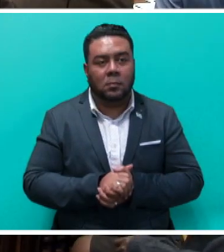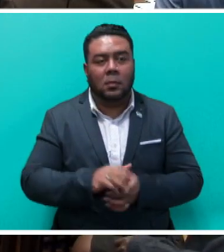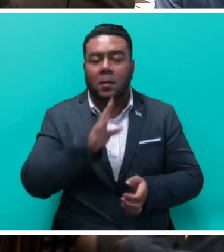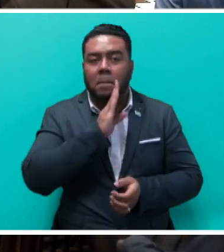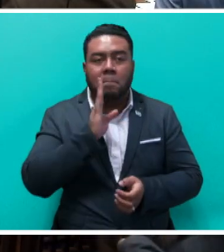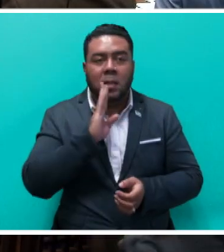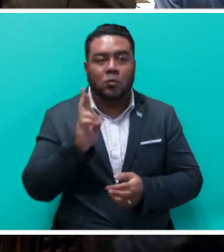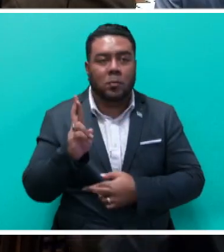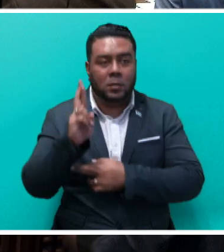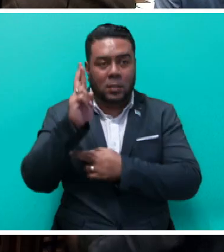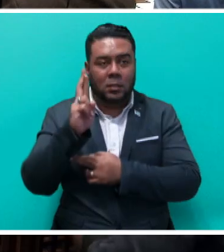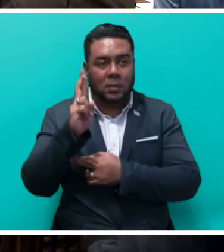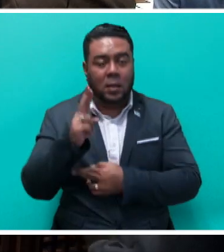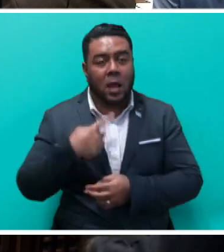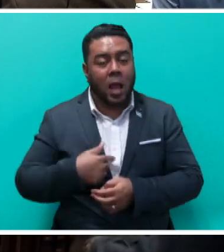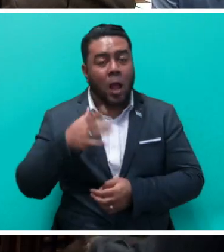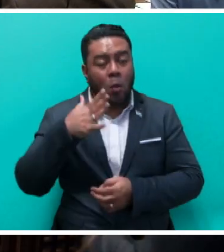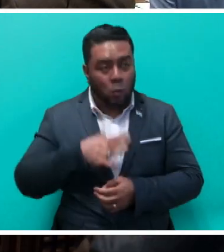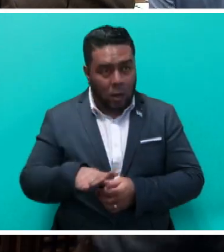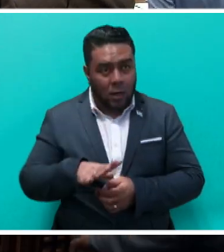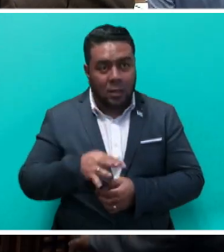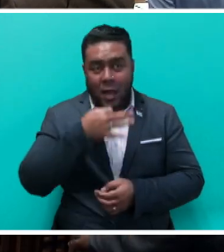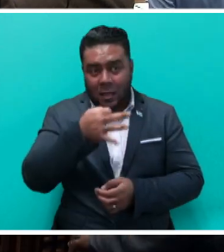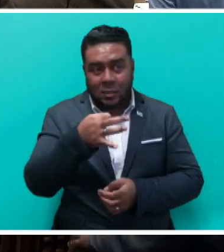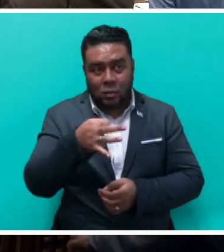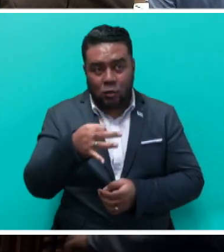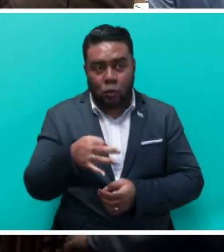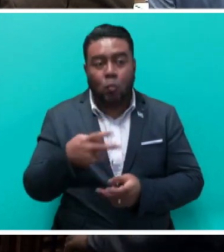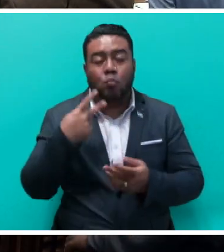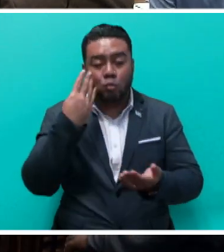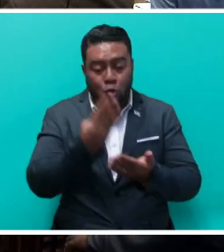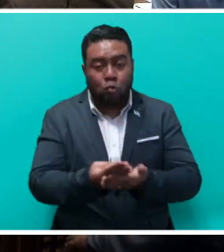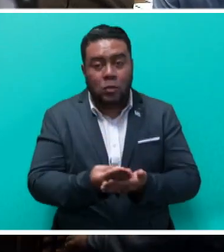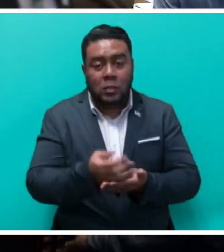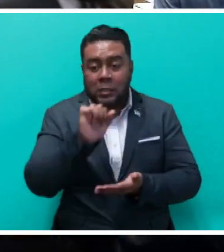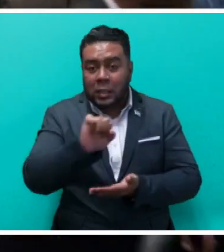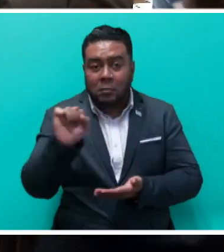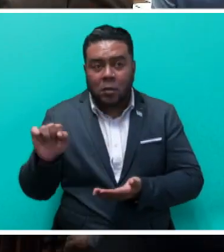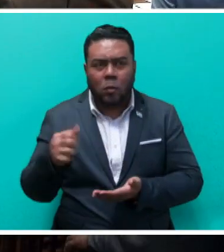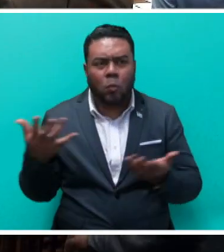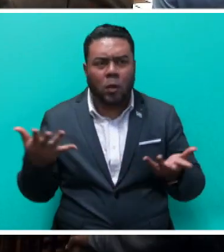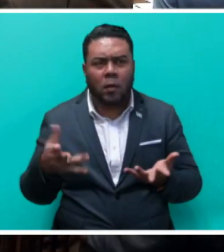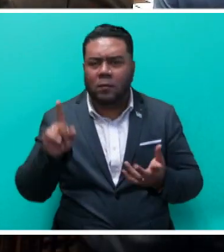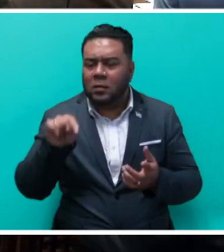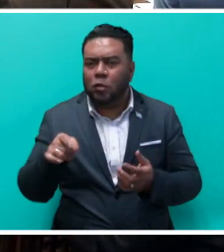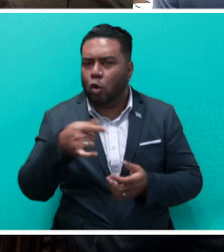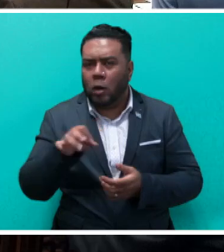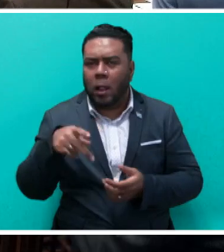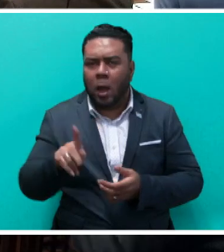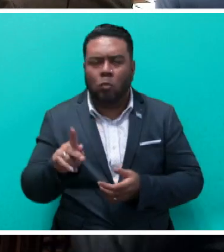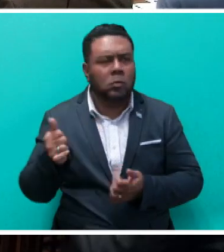Misrepresentation. I would like to ask him to produce that statement where I have said this is not allowed.